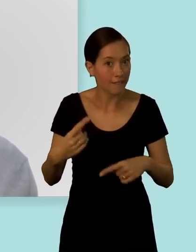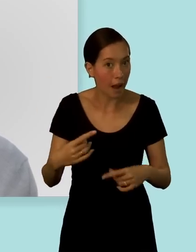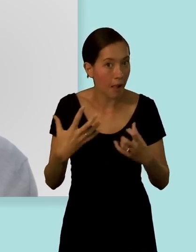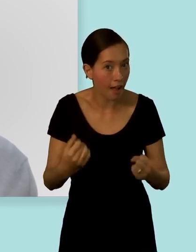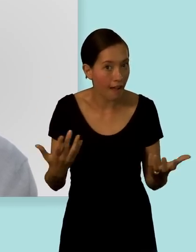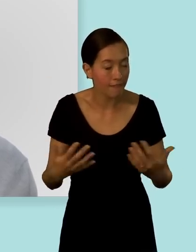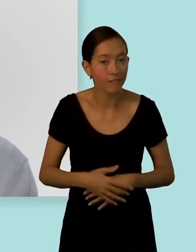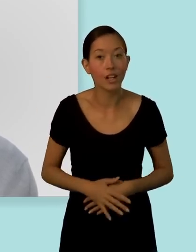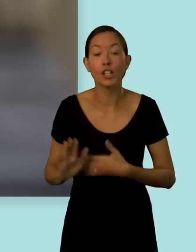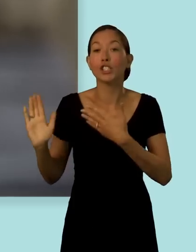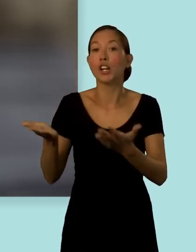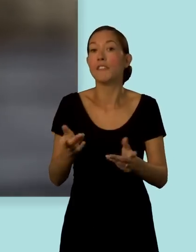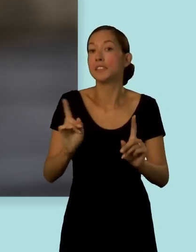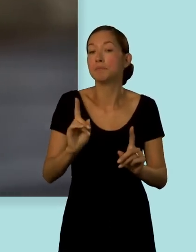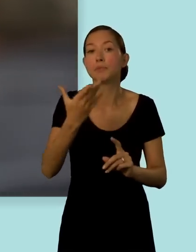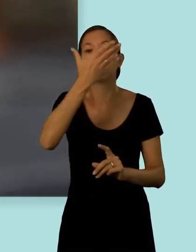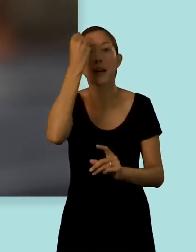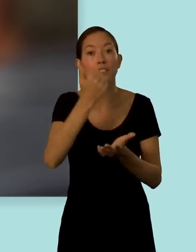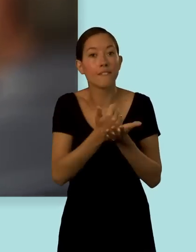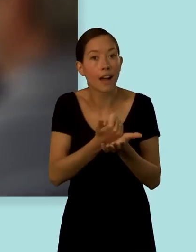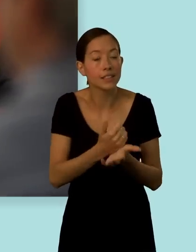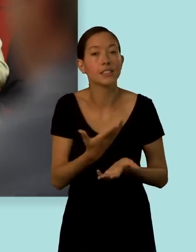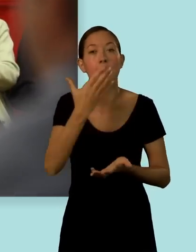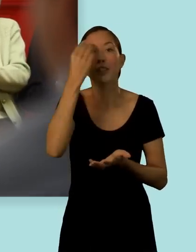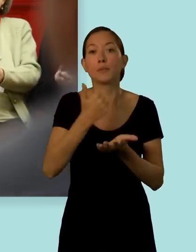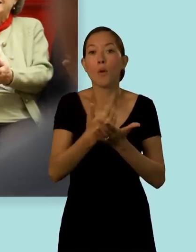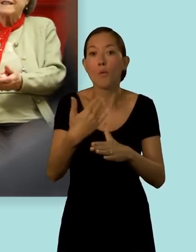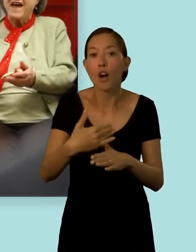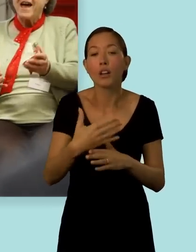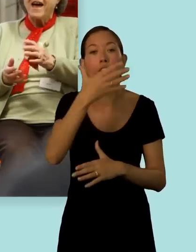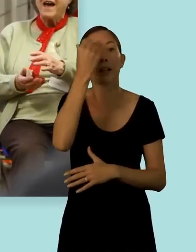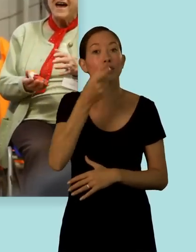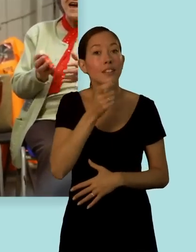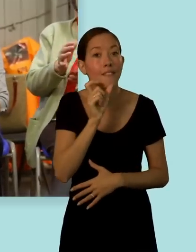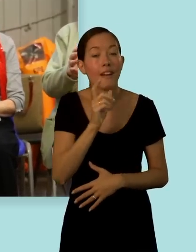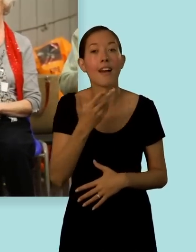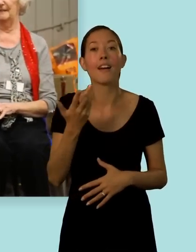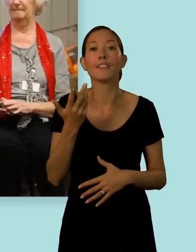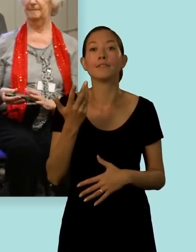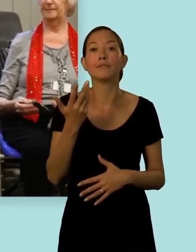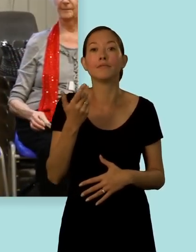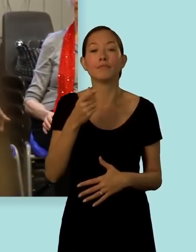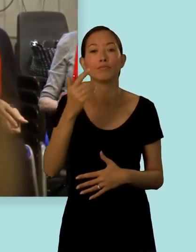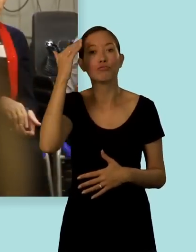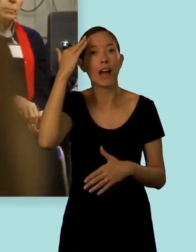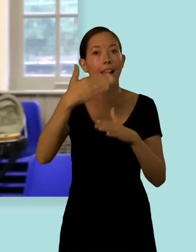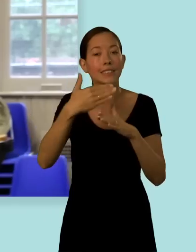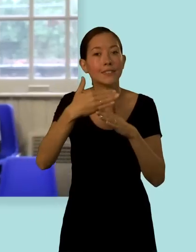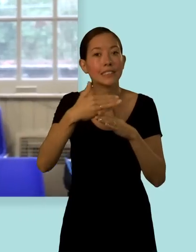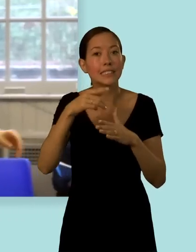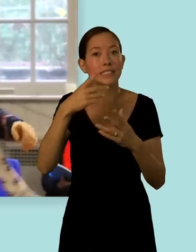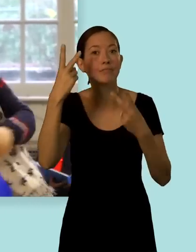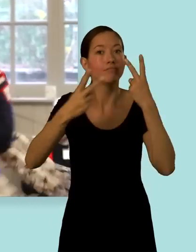offer services locally. These vary depending on where you live and where funding is available. Services include